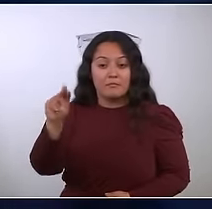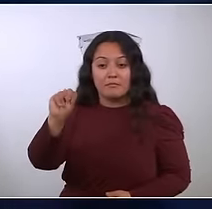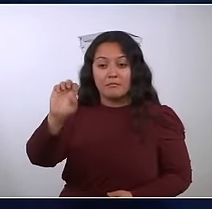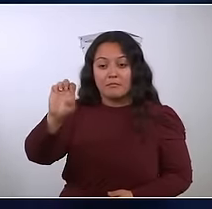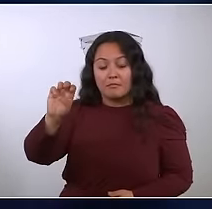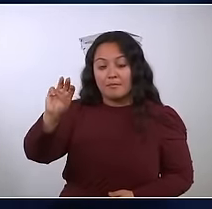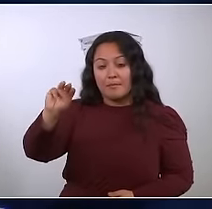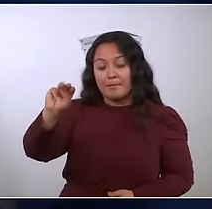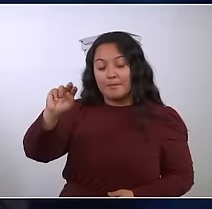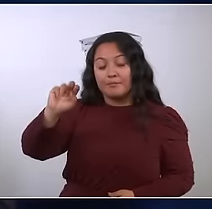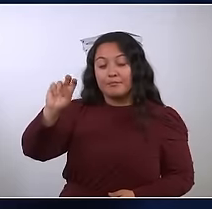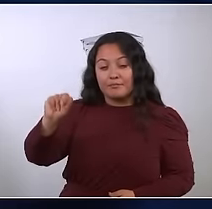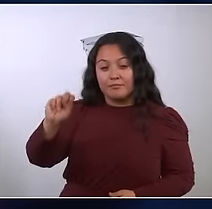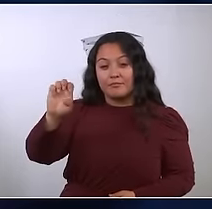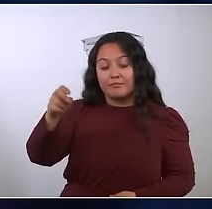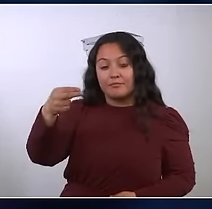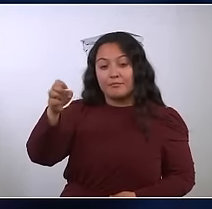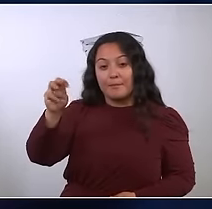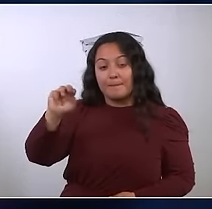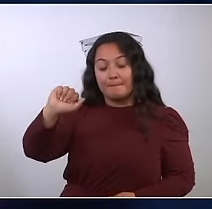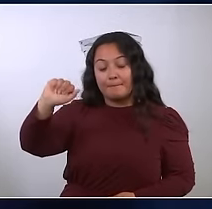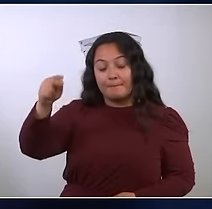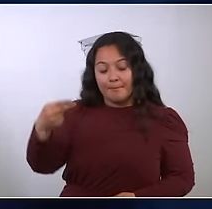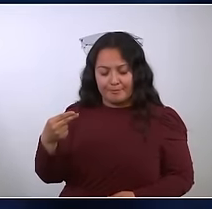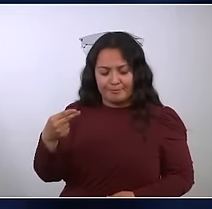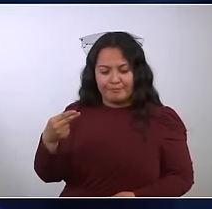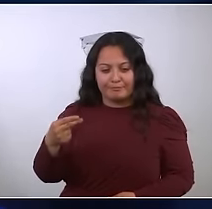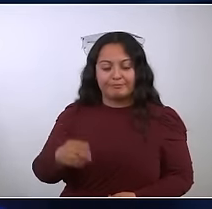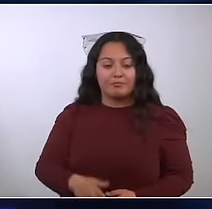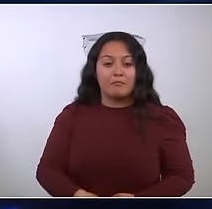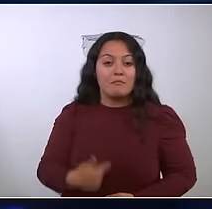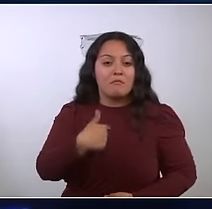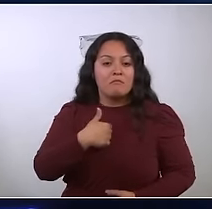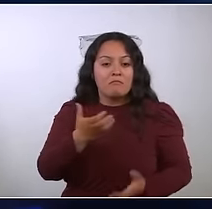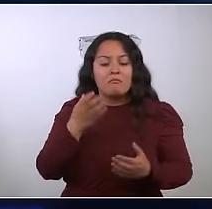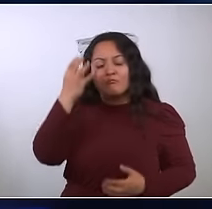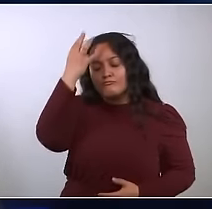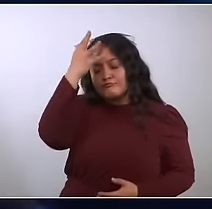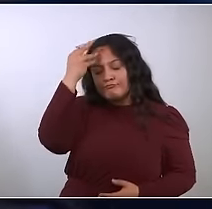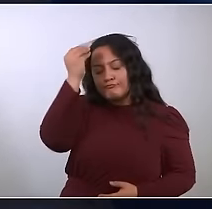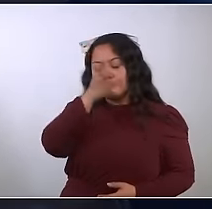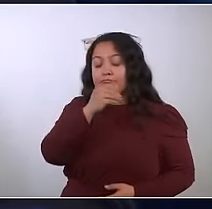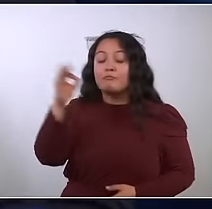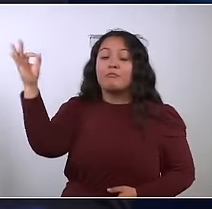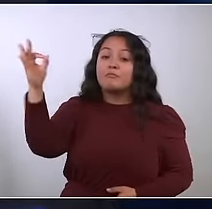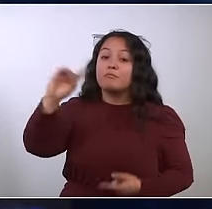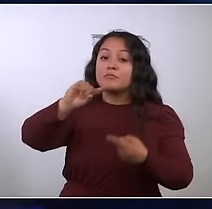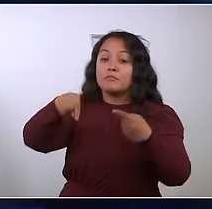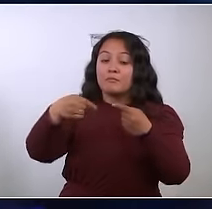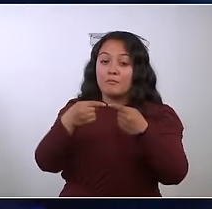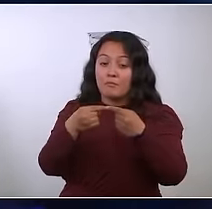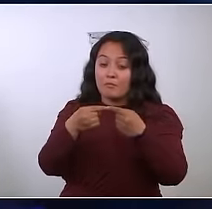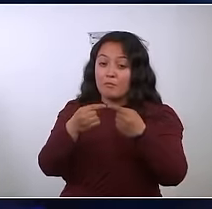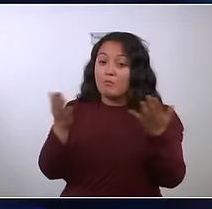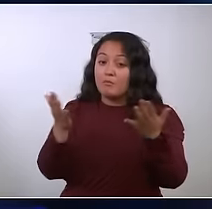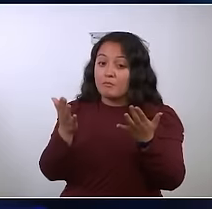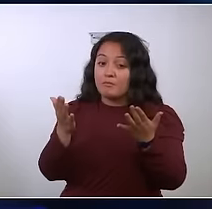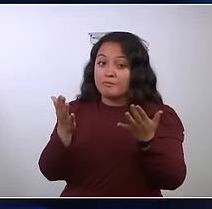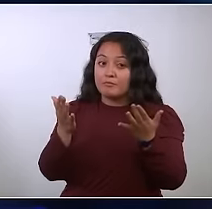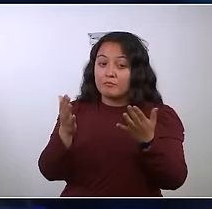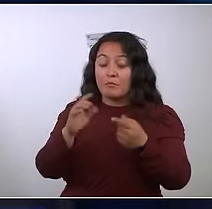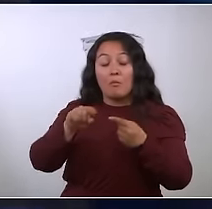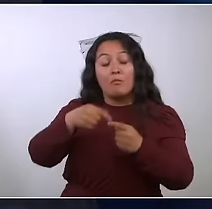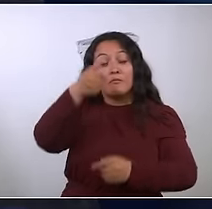And so I want to reflect for a couple of minutes. Por algunos minutos quiero reflejar on this theme. Sobre este tema. When God